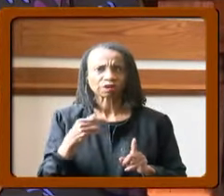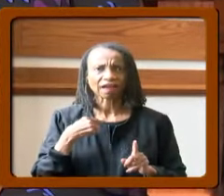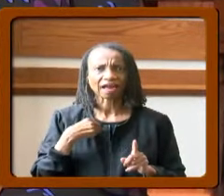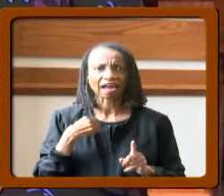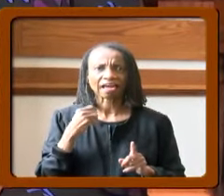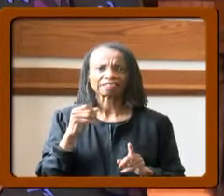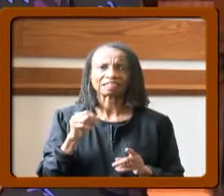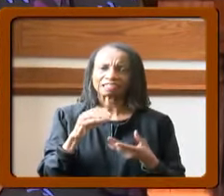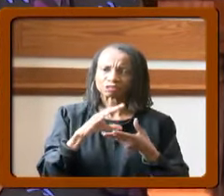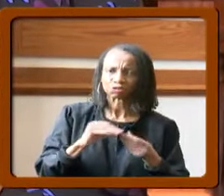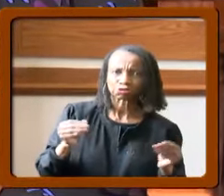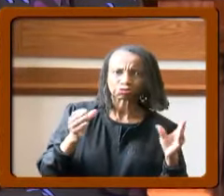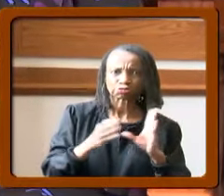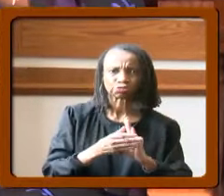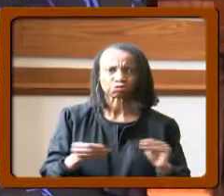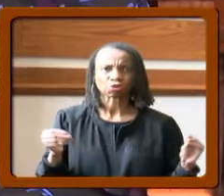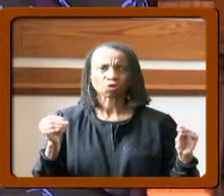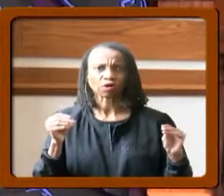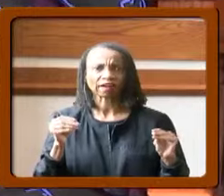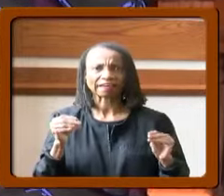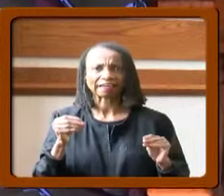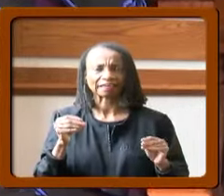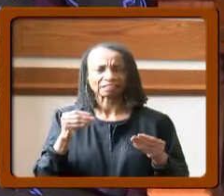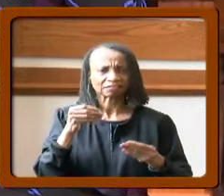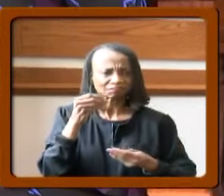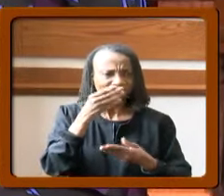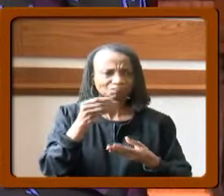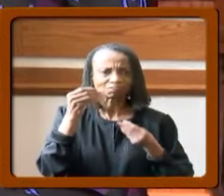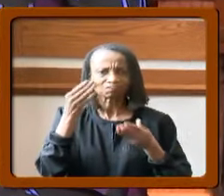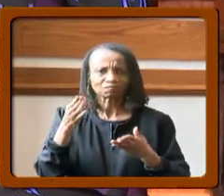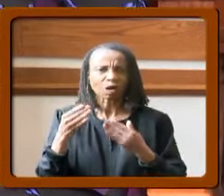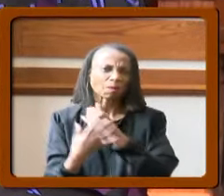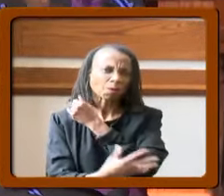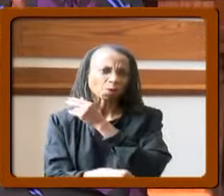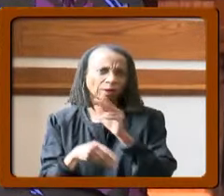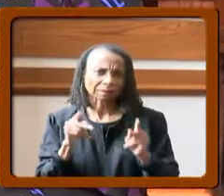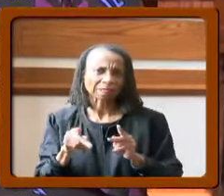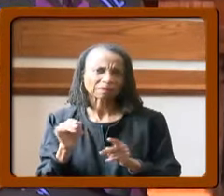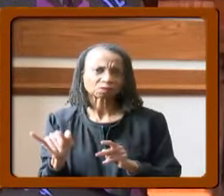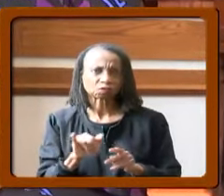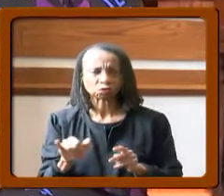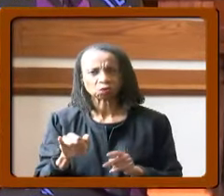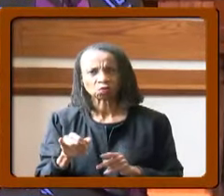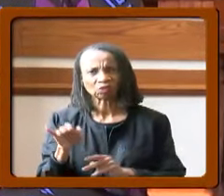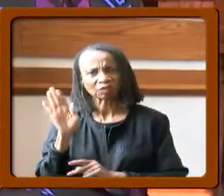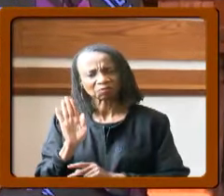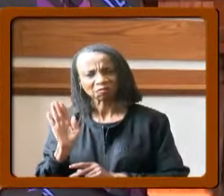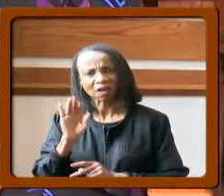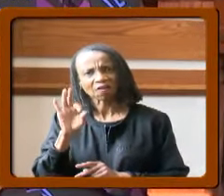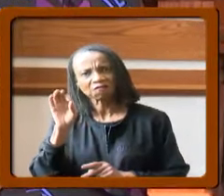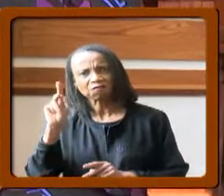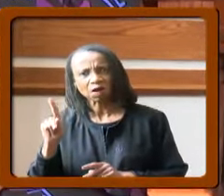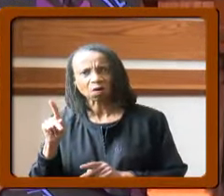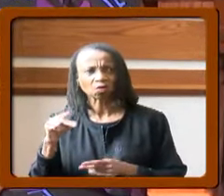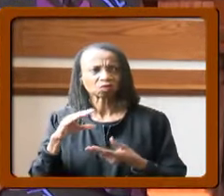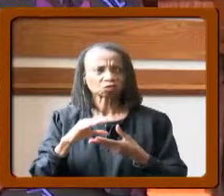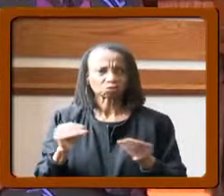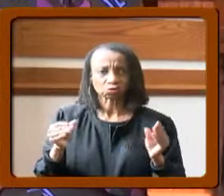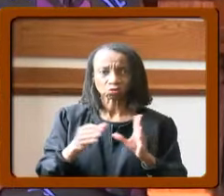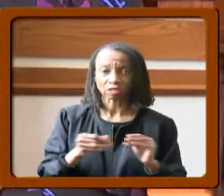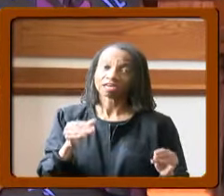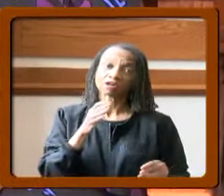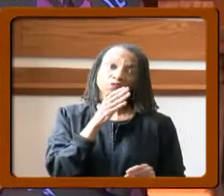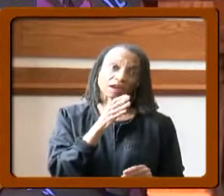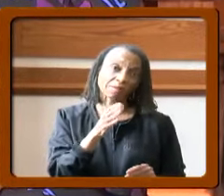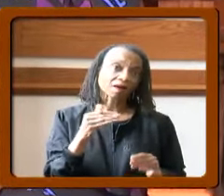tell stories the way poor folk do. Tell stories in folk stories and in sayings. Grandma